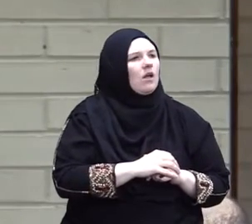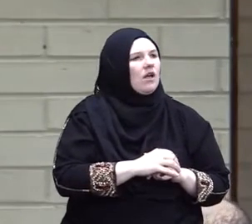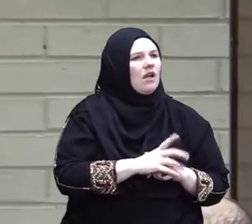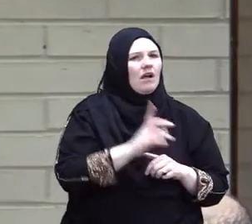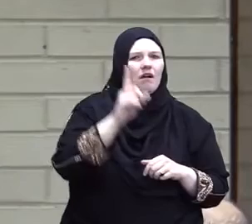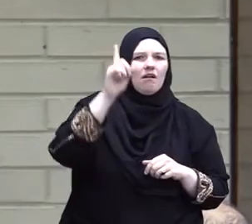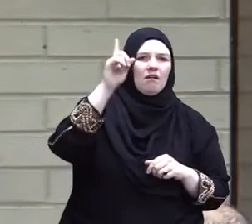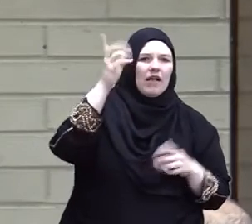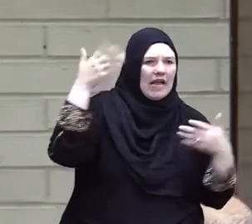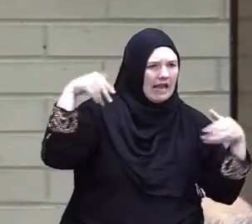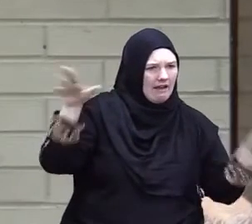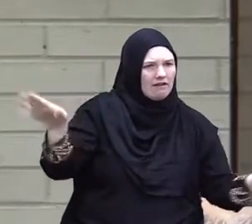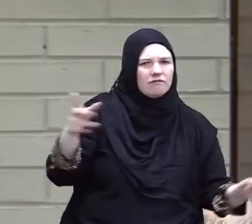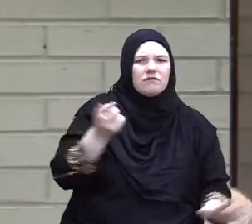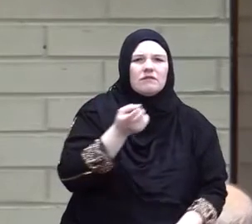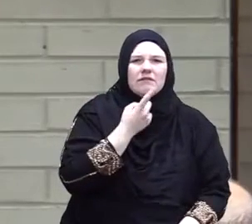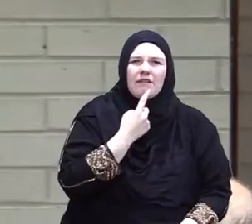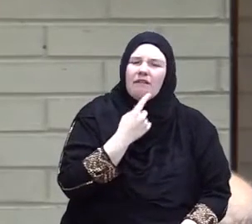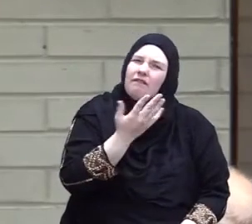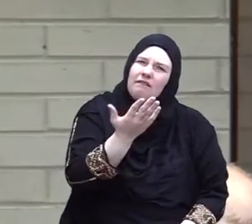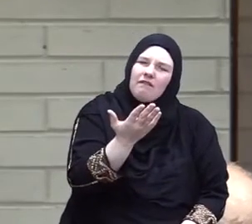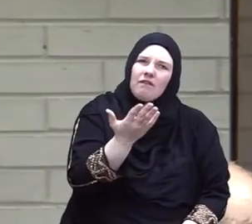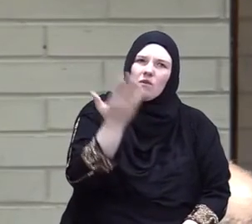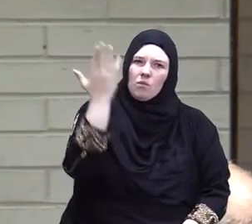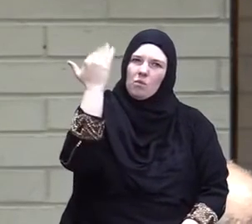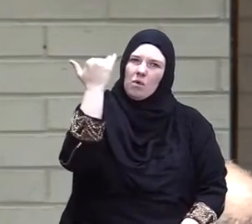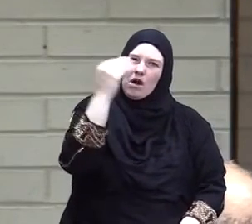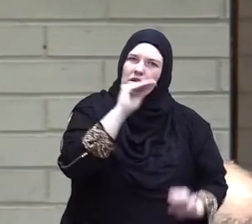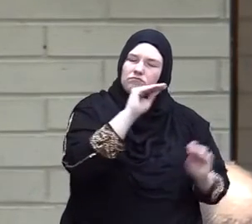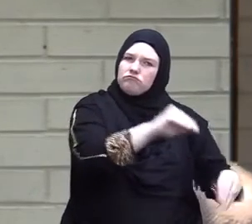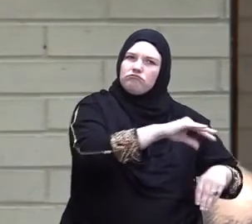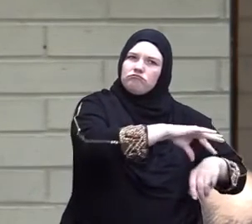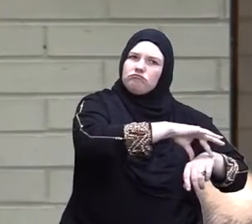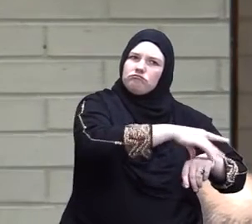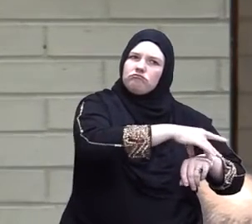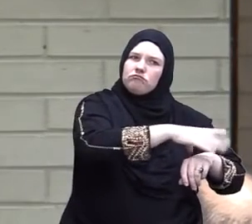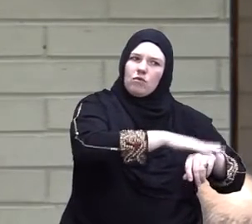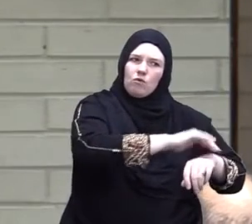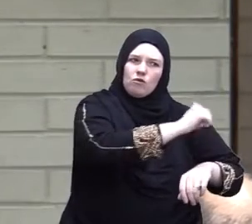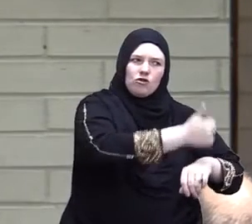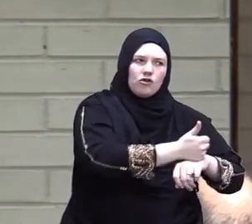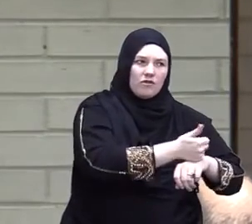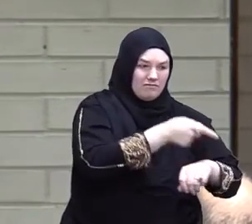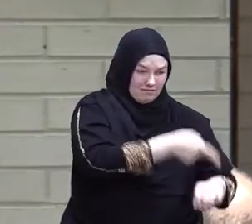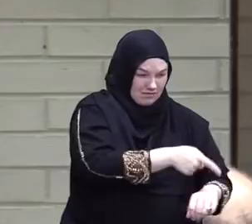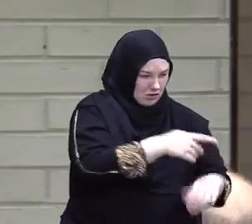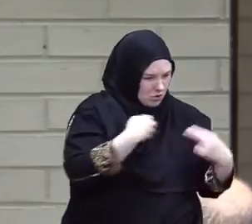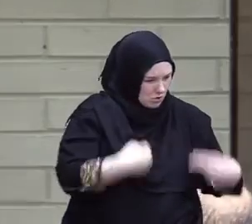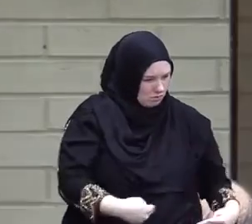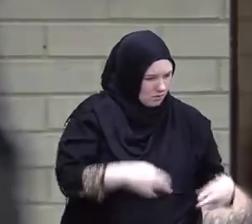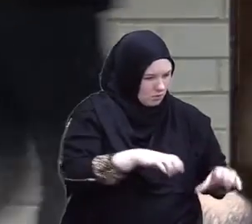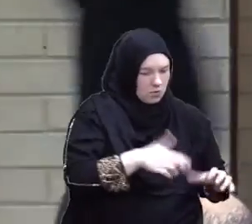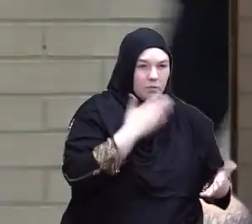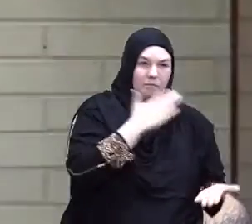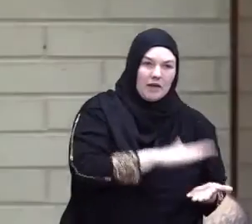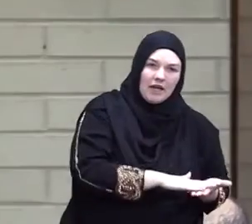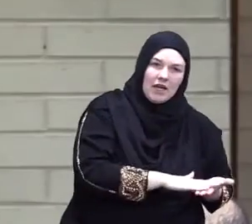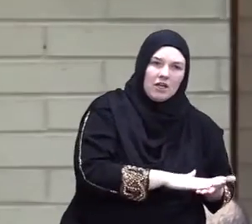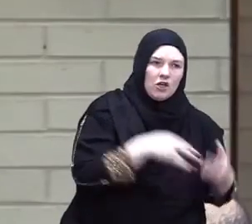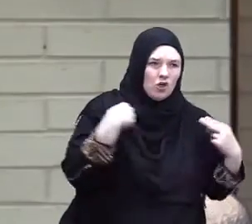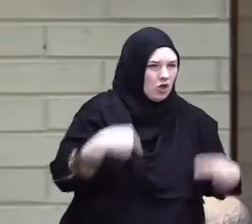corrupt and spread mischief and bloodshed on earth? Is this, do you plan to